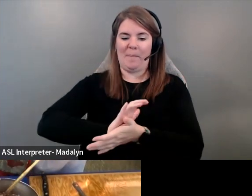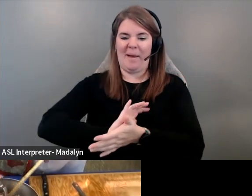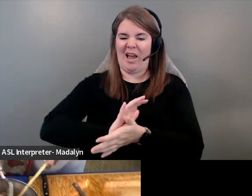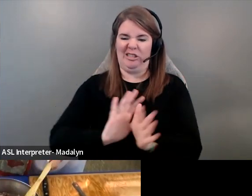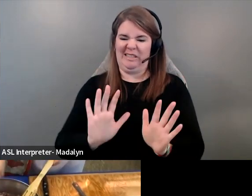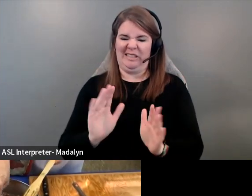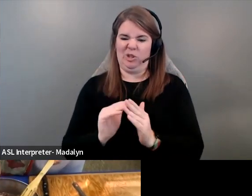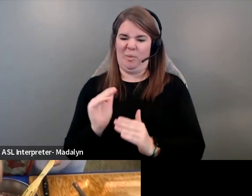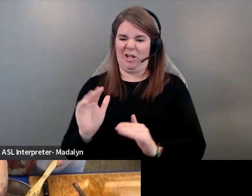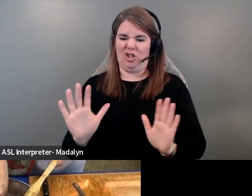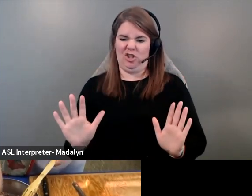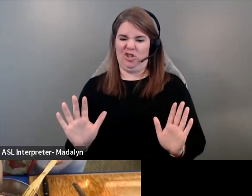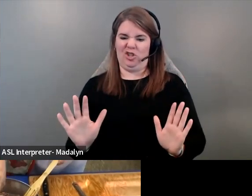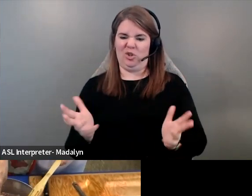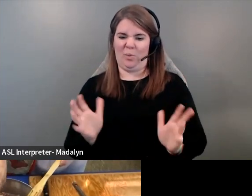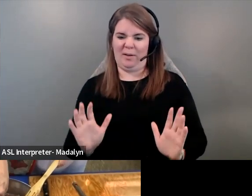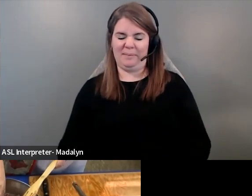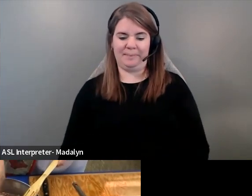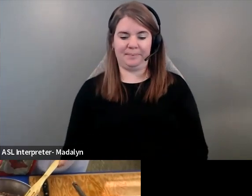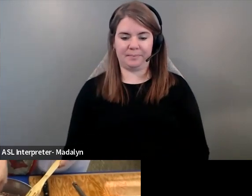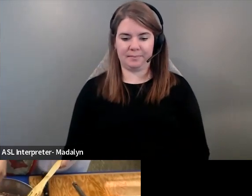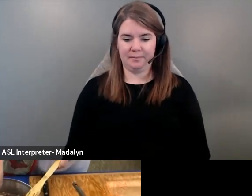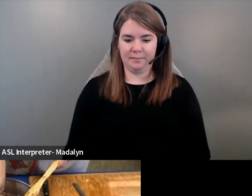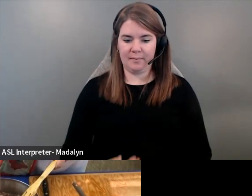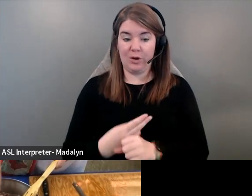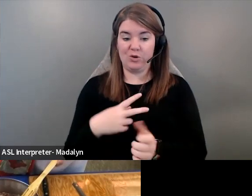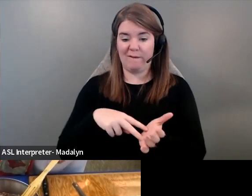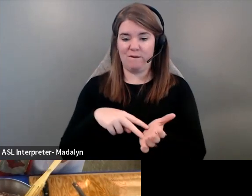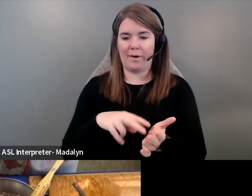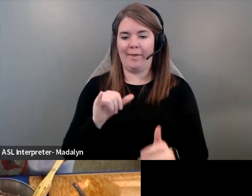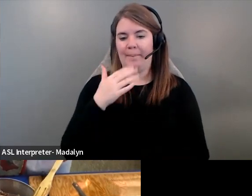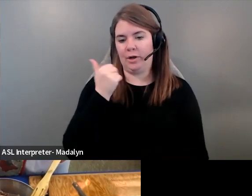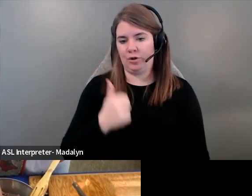much. This is actually better.